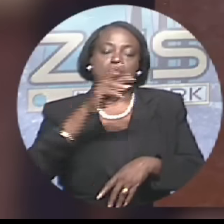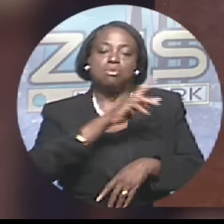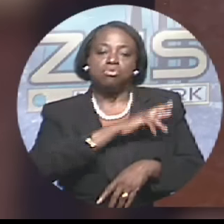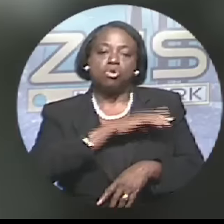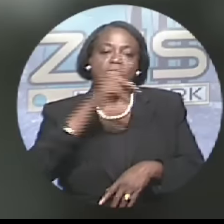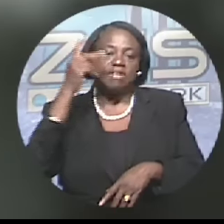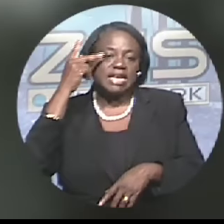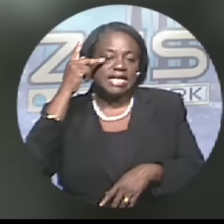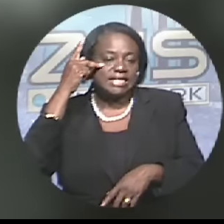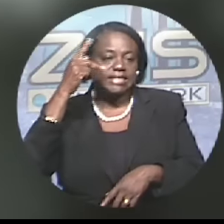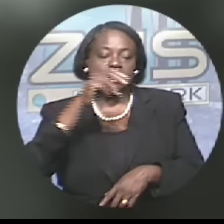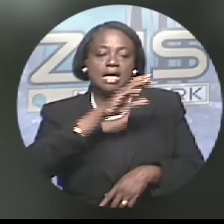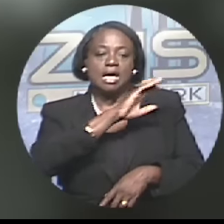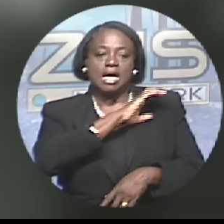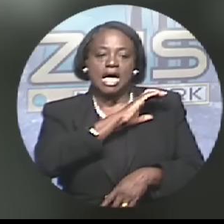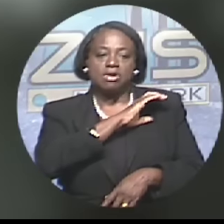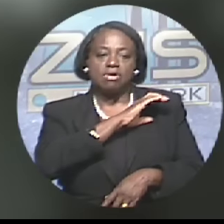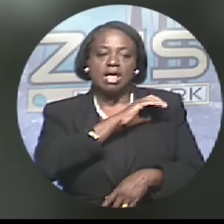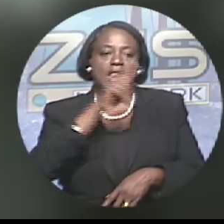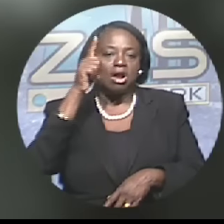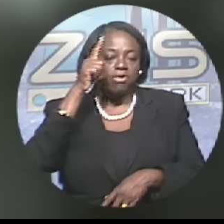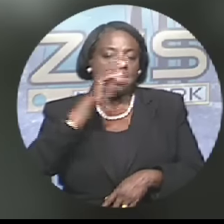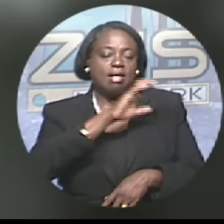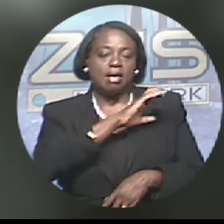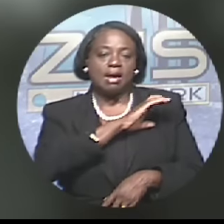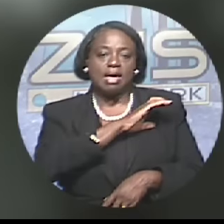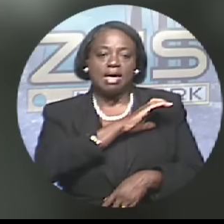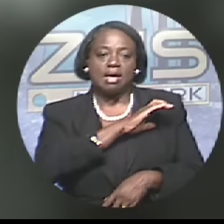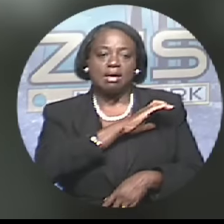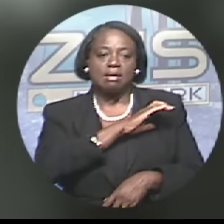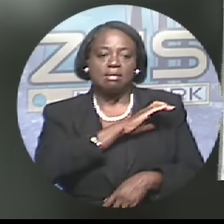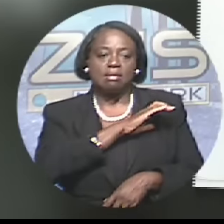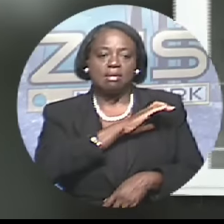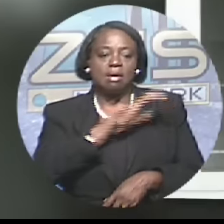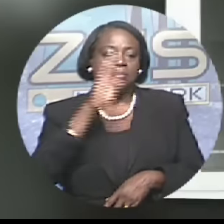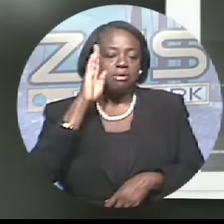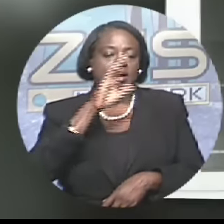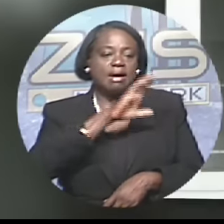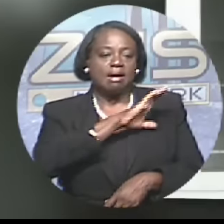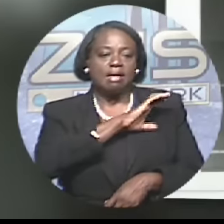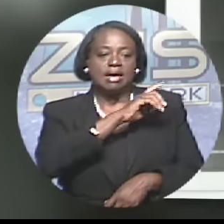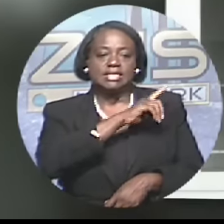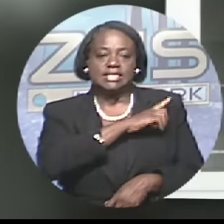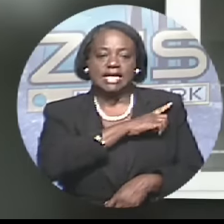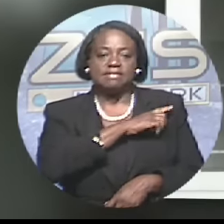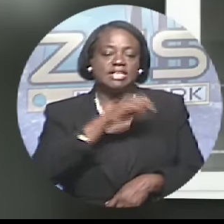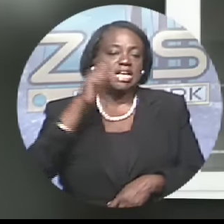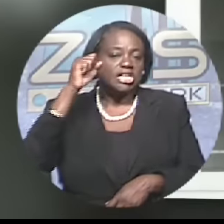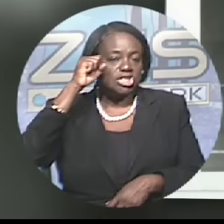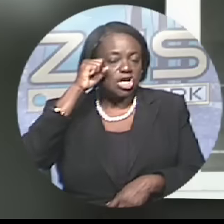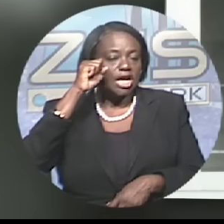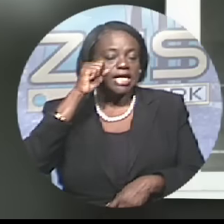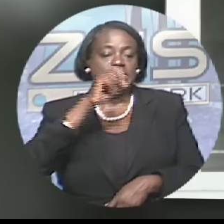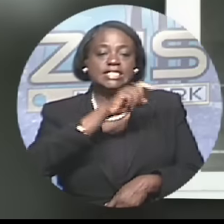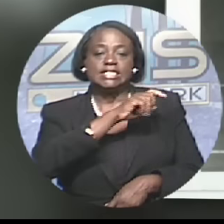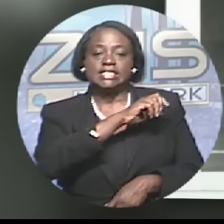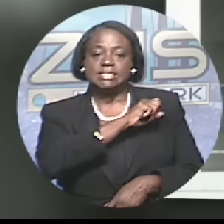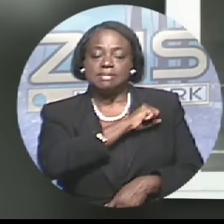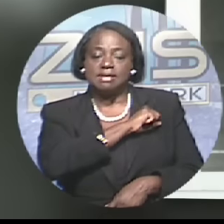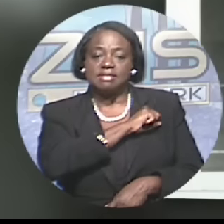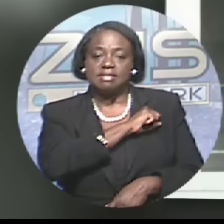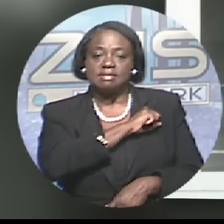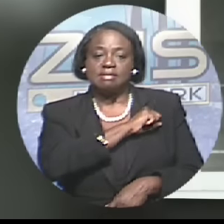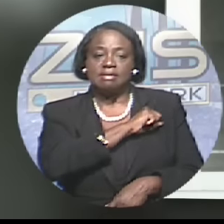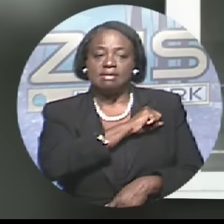Cartwright, Varell Clark, who is now Varell Clark Davis, Charlene Smith, just to name a few. Ladies, if I